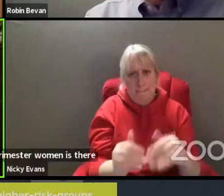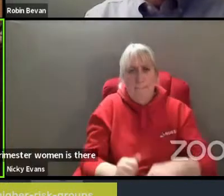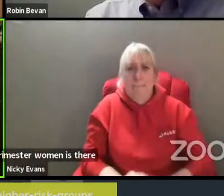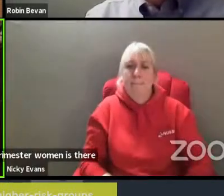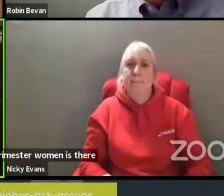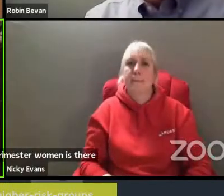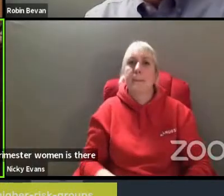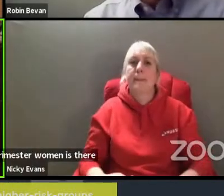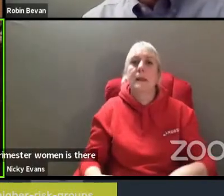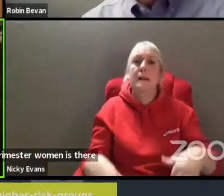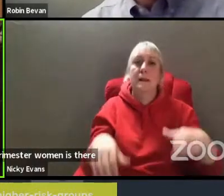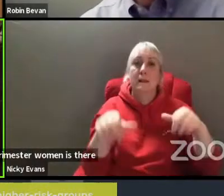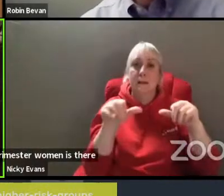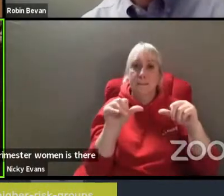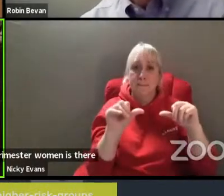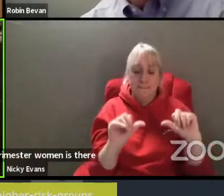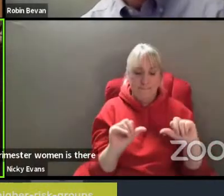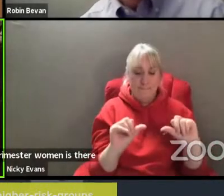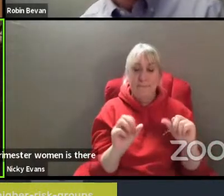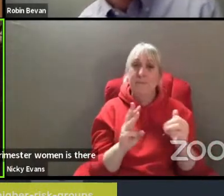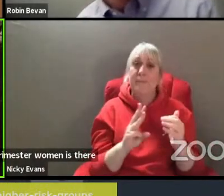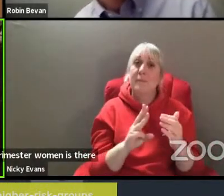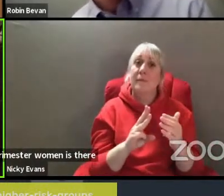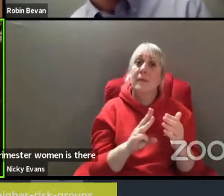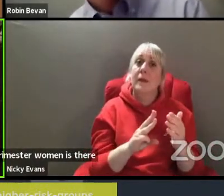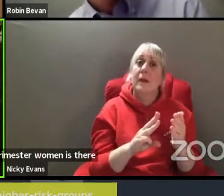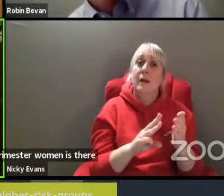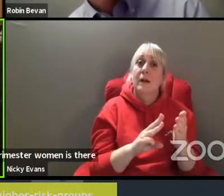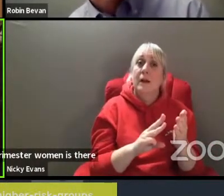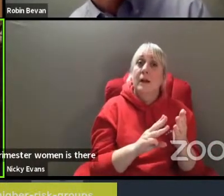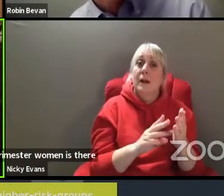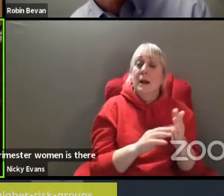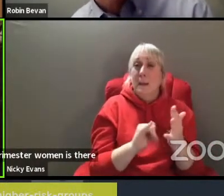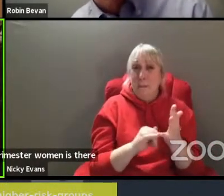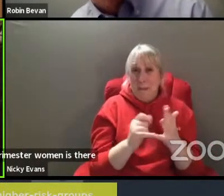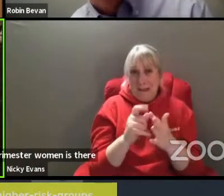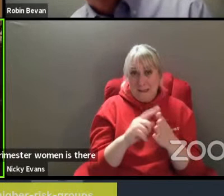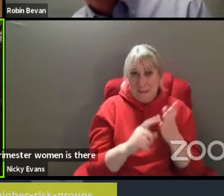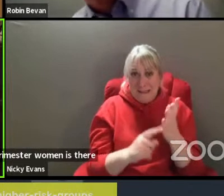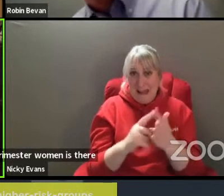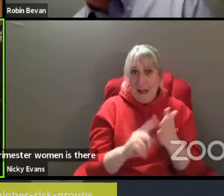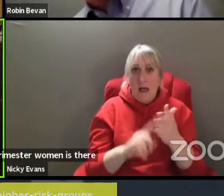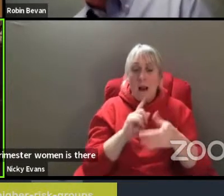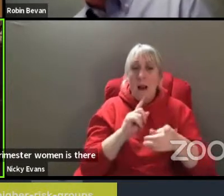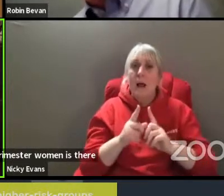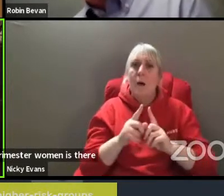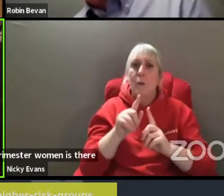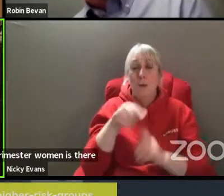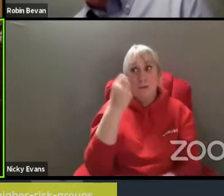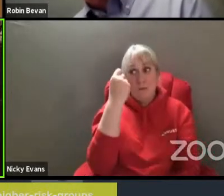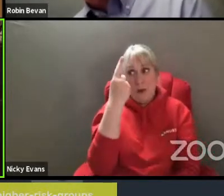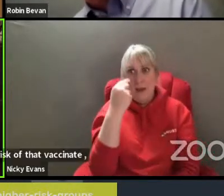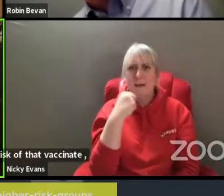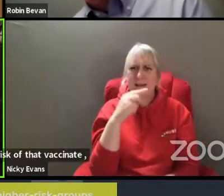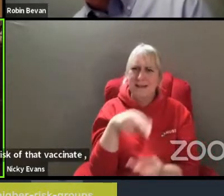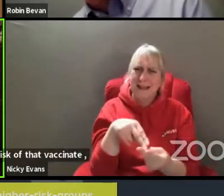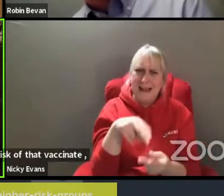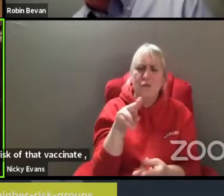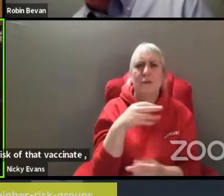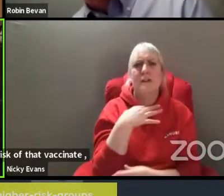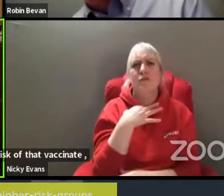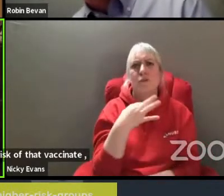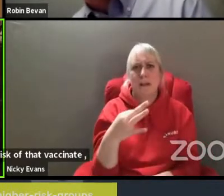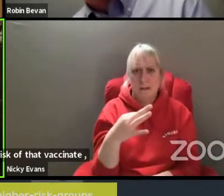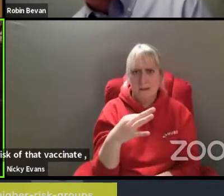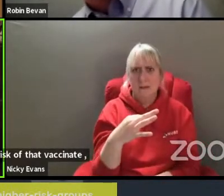Mrs. Patel or Ms. Patel, we recognize that there is absolutely an increased risk, as all the scientists